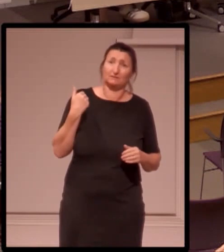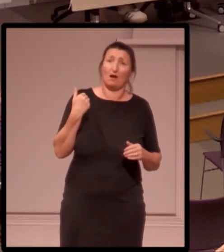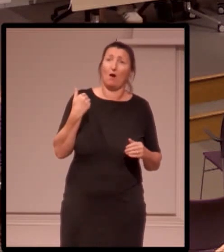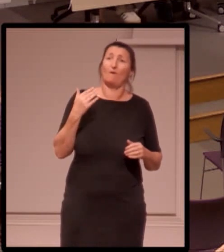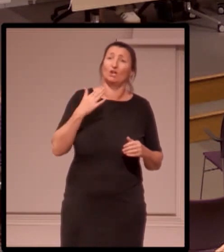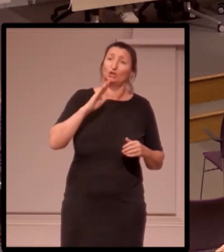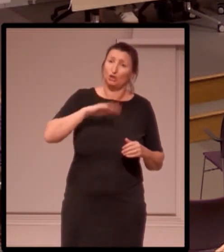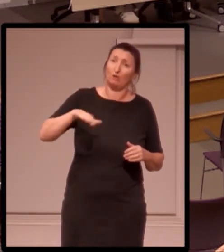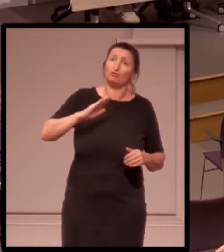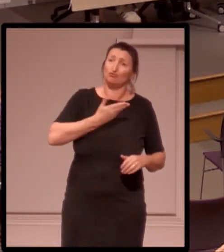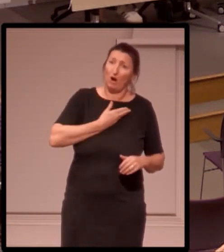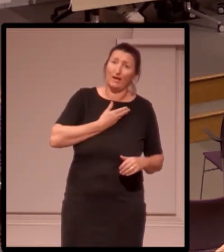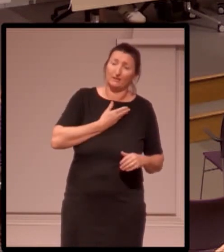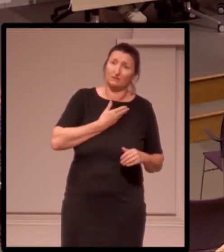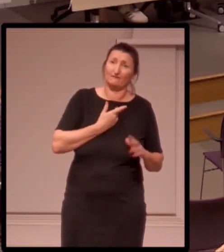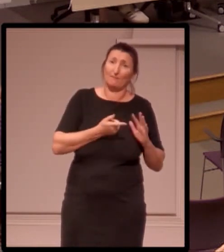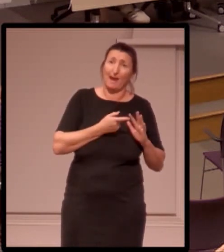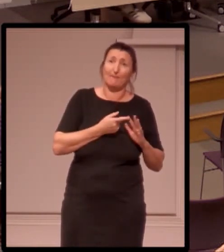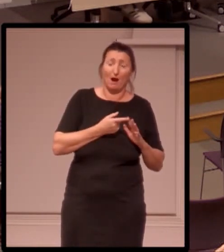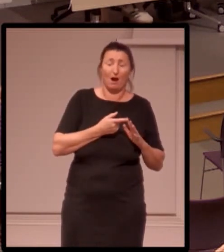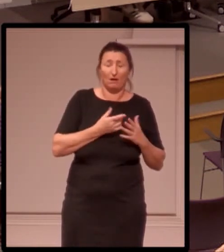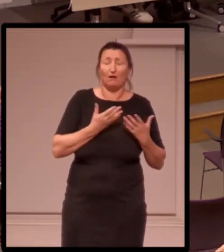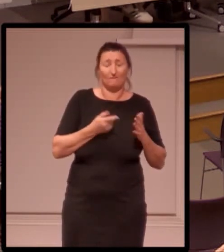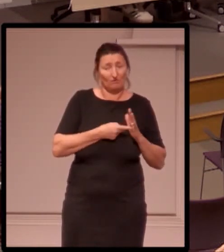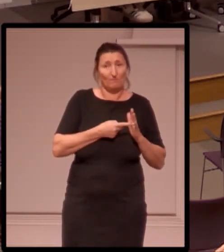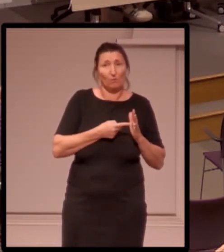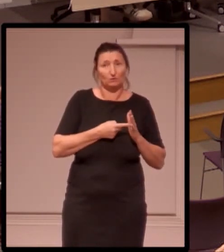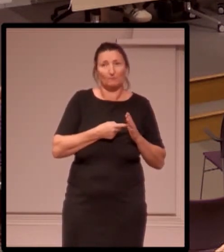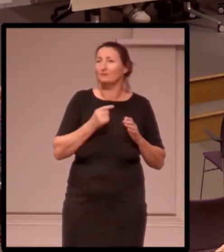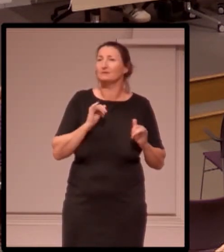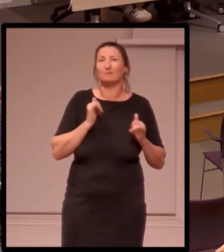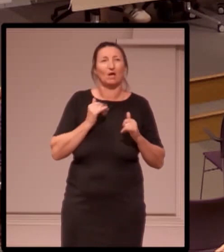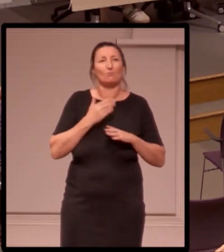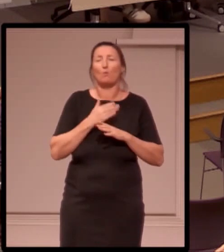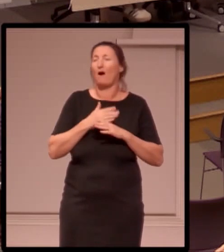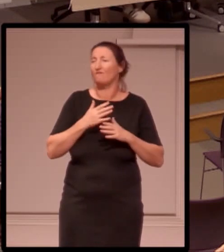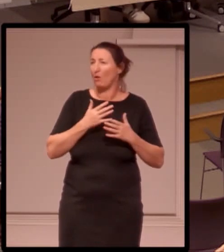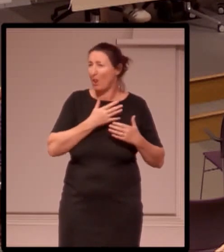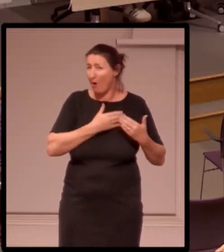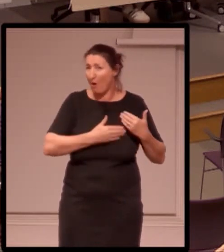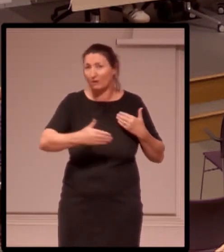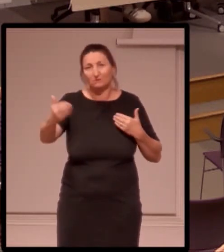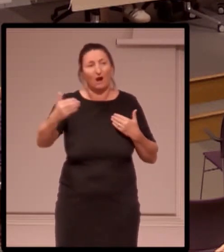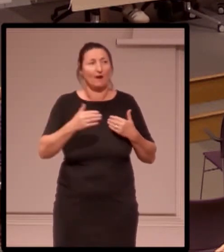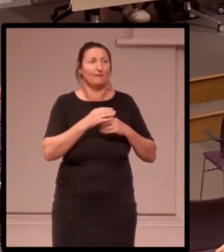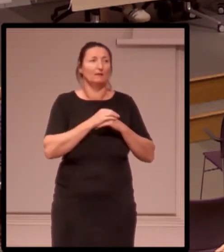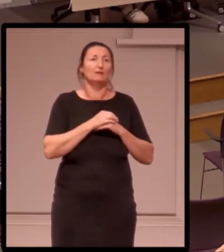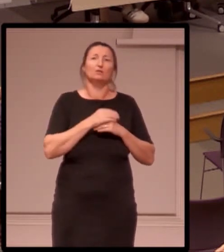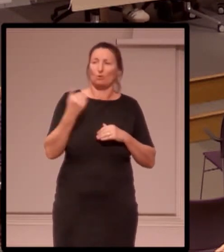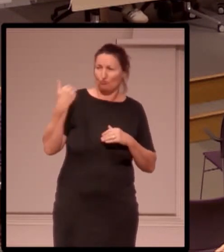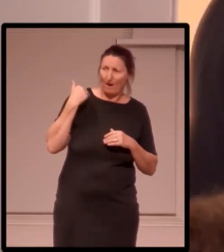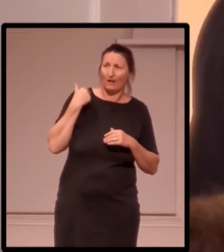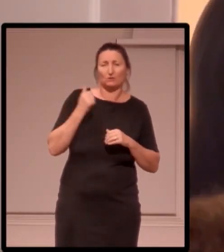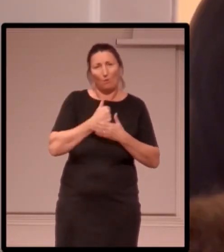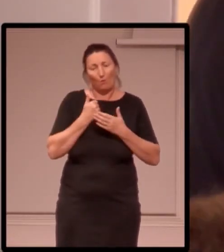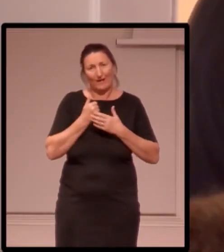was very pertinent, because some of us in the room will have worked with children for a very long time, but I bet we can't list them. So I think we've all got a